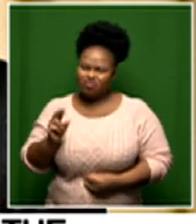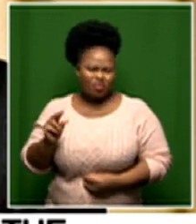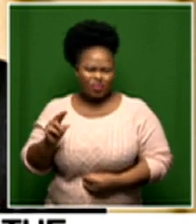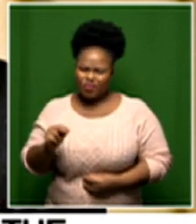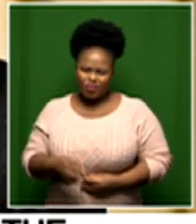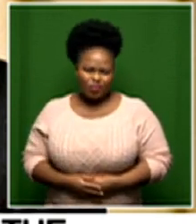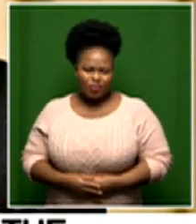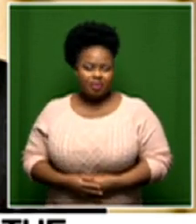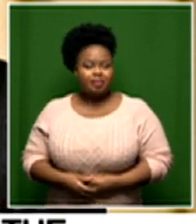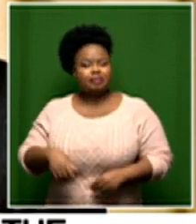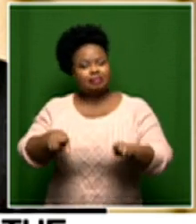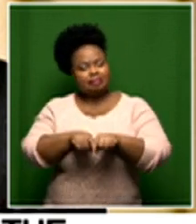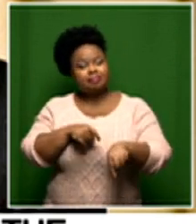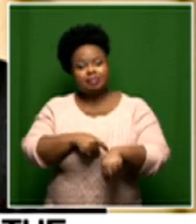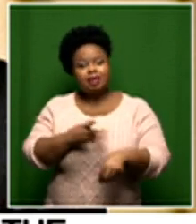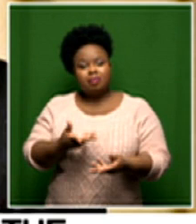mechanisms of,